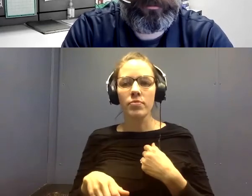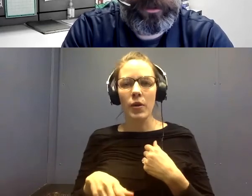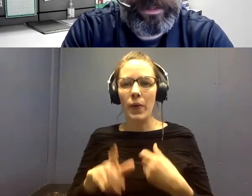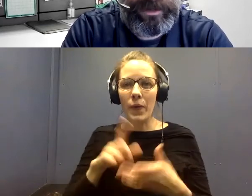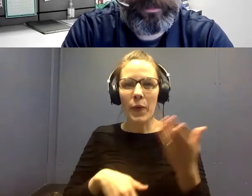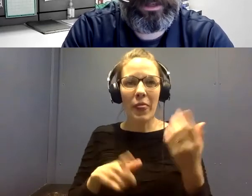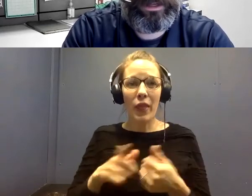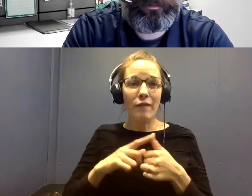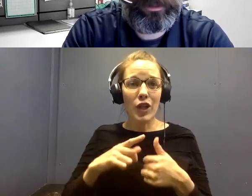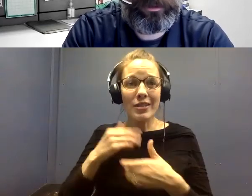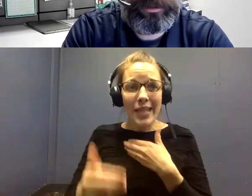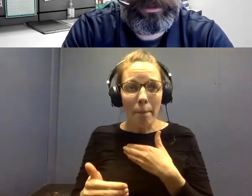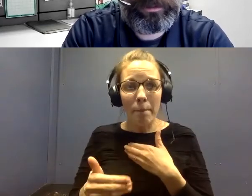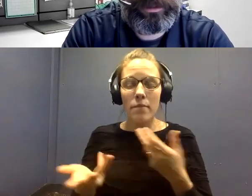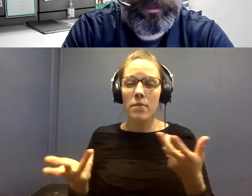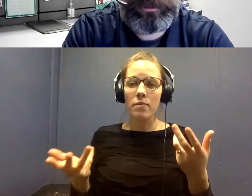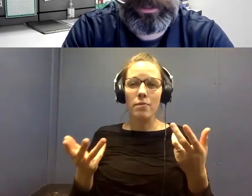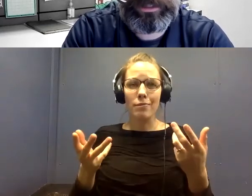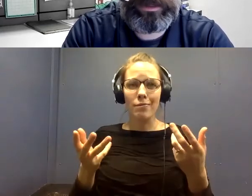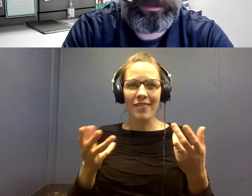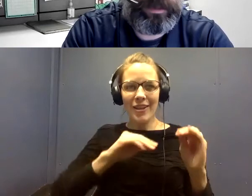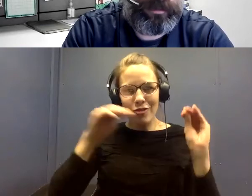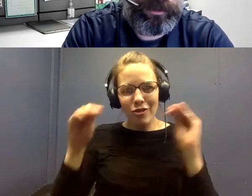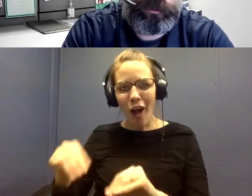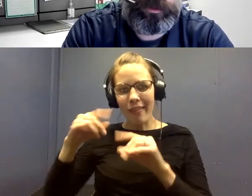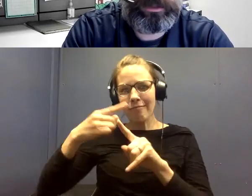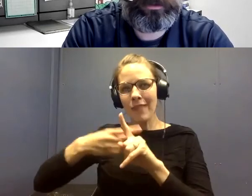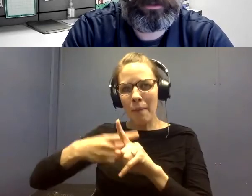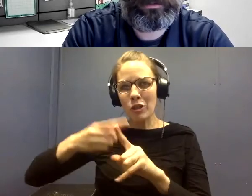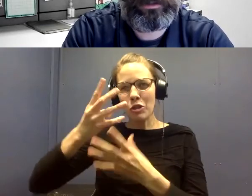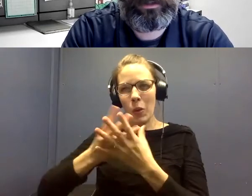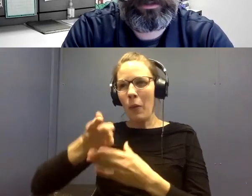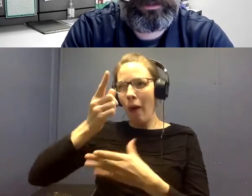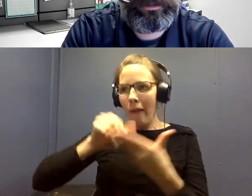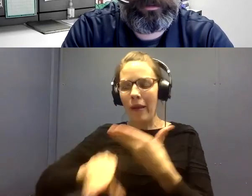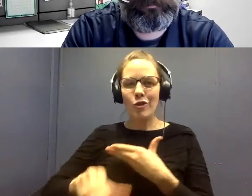what's the first step? Installing temperature screening, making everybody come in through one entrance.